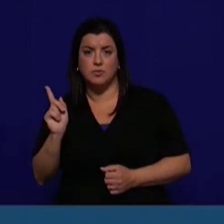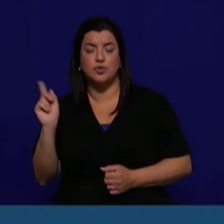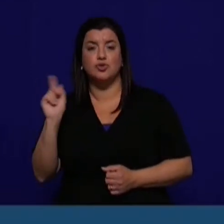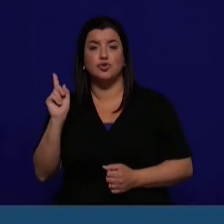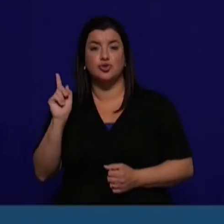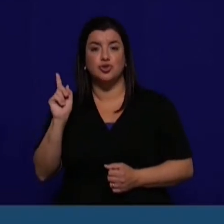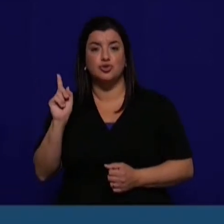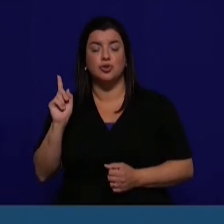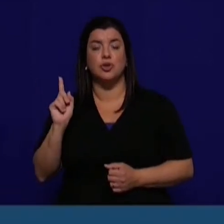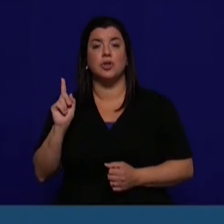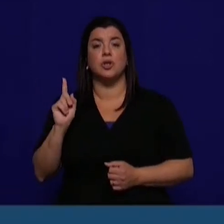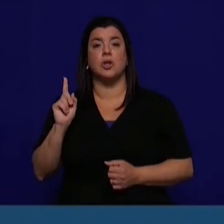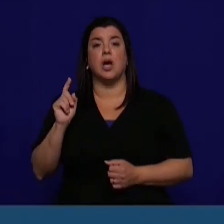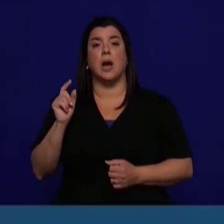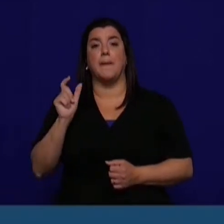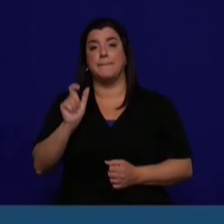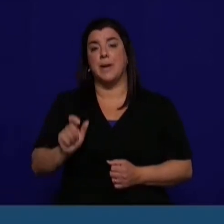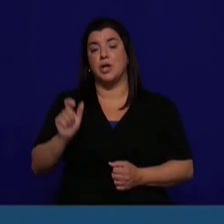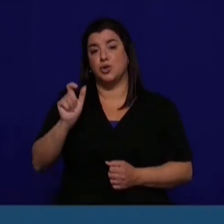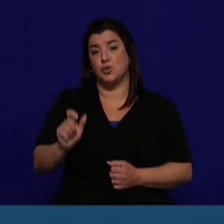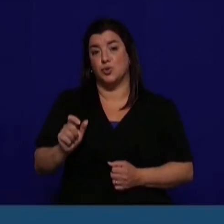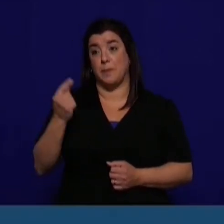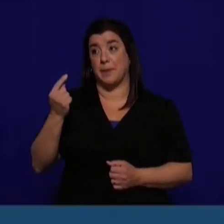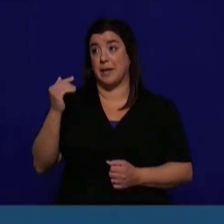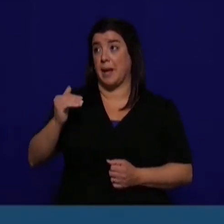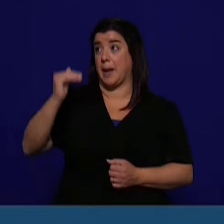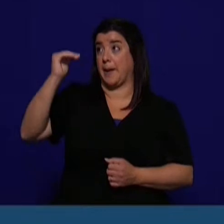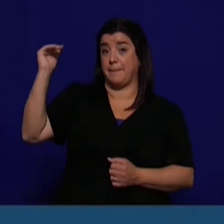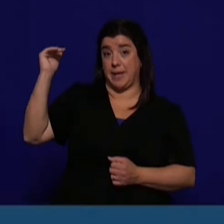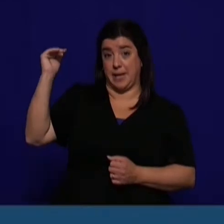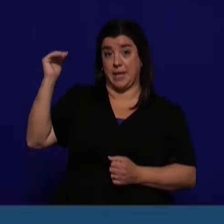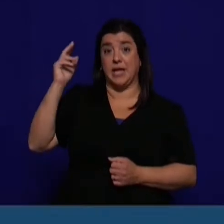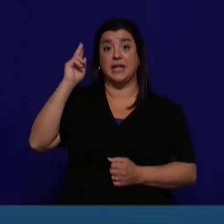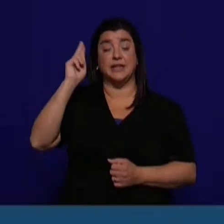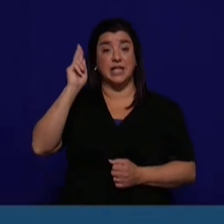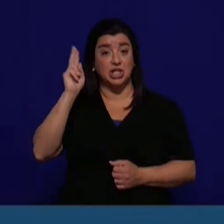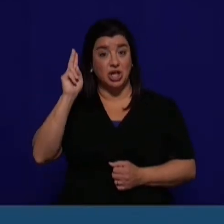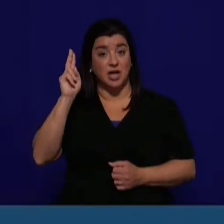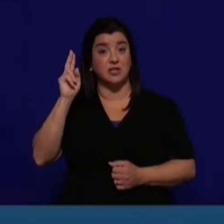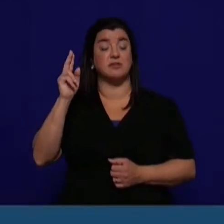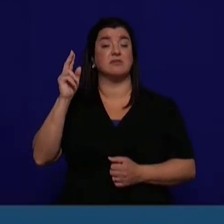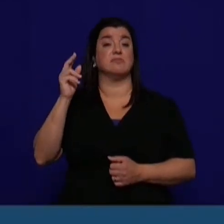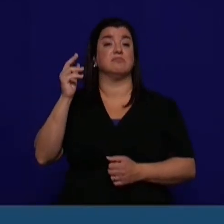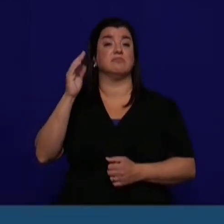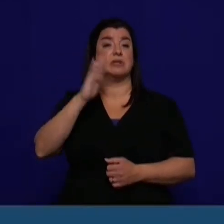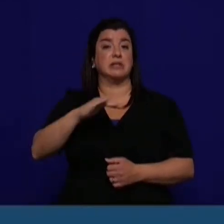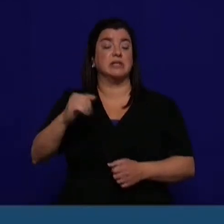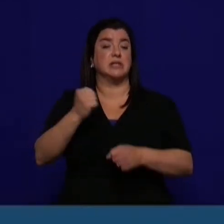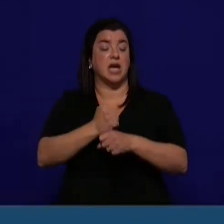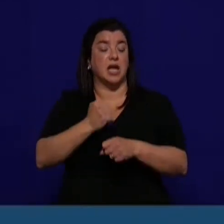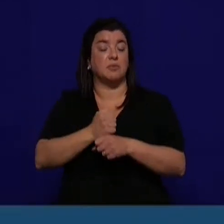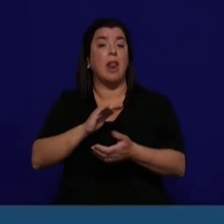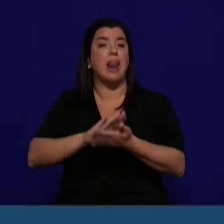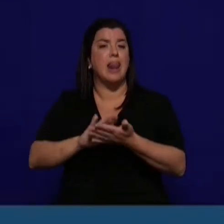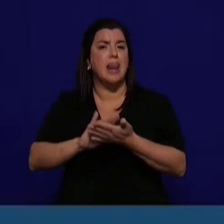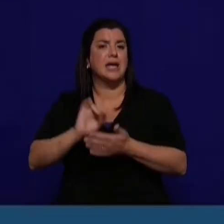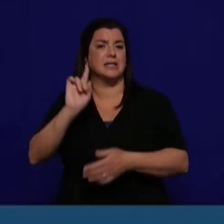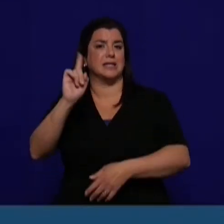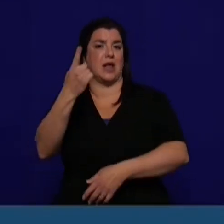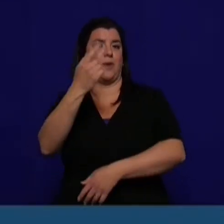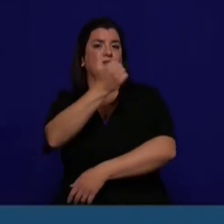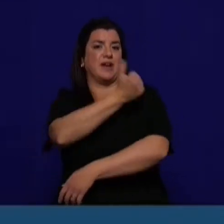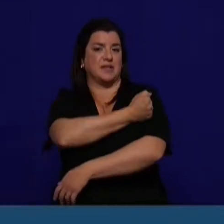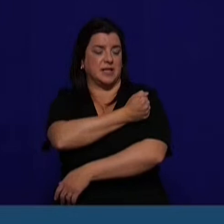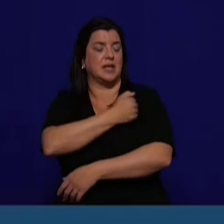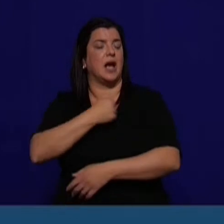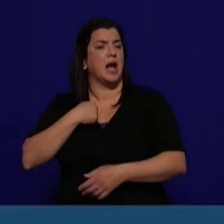wkoll il-persuni, l-adulti li jaħdmu fl-iskejjel li dawn huma mlaqmin ukoll diġà bl-ewwel doża u aħna nafu li anke doża waħda